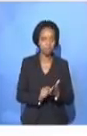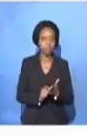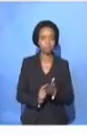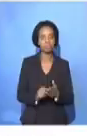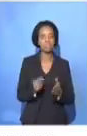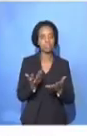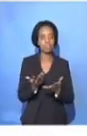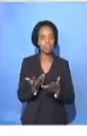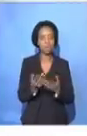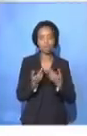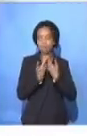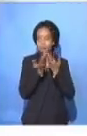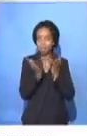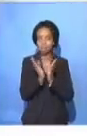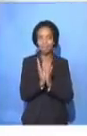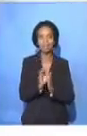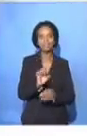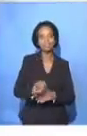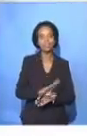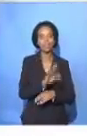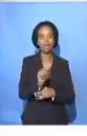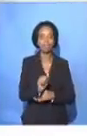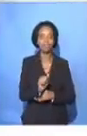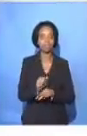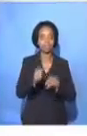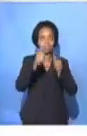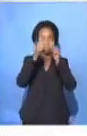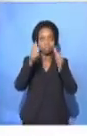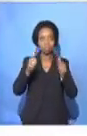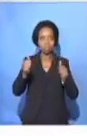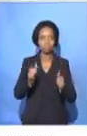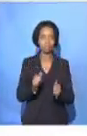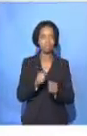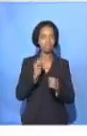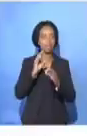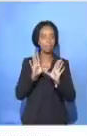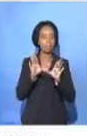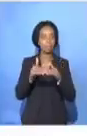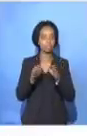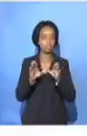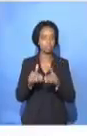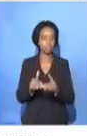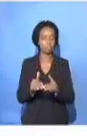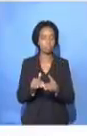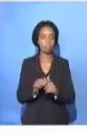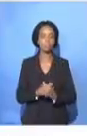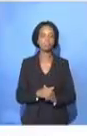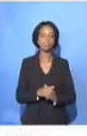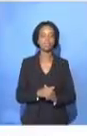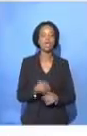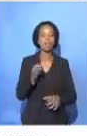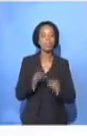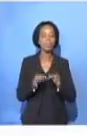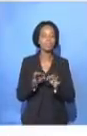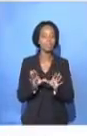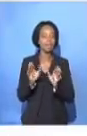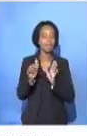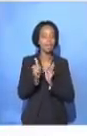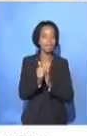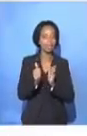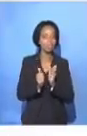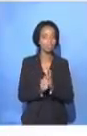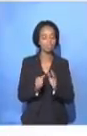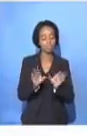diplomatic missions abroad. And political party agents were permitted to observe the